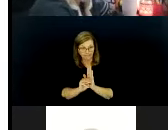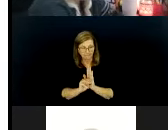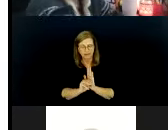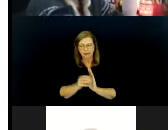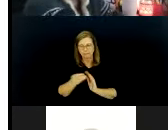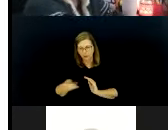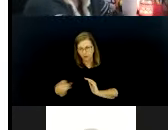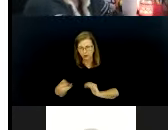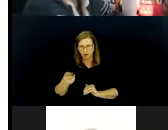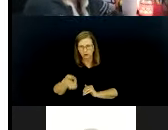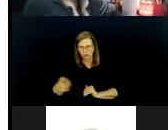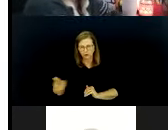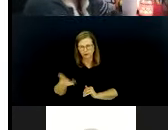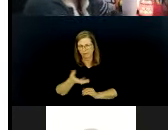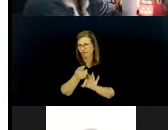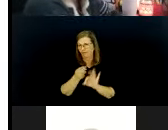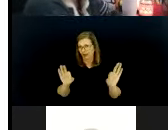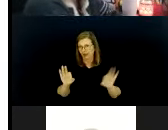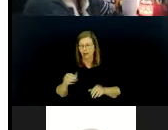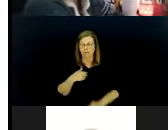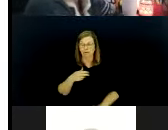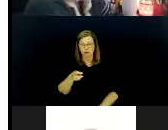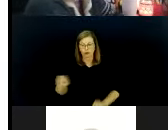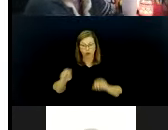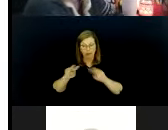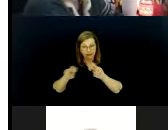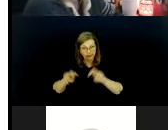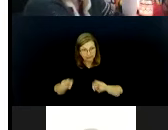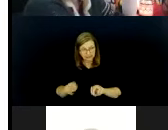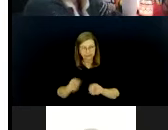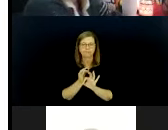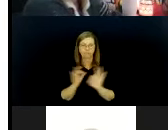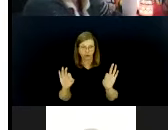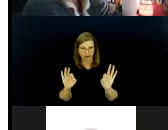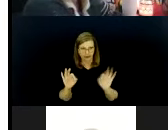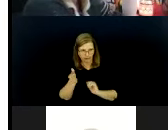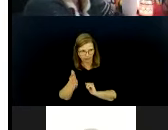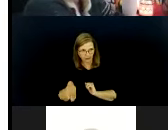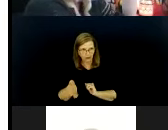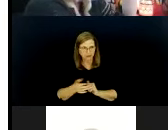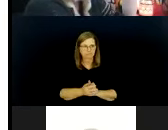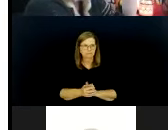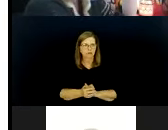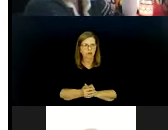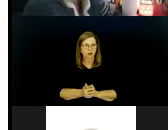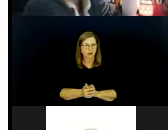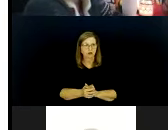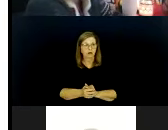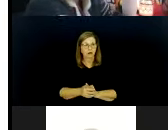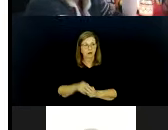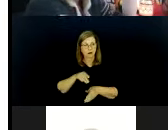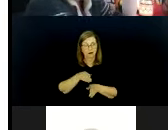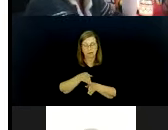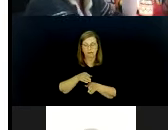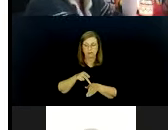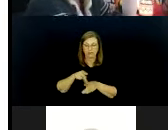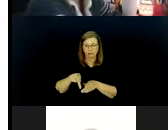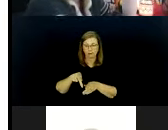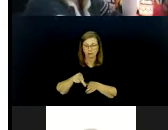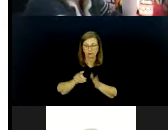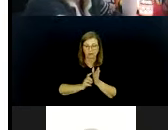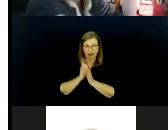resources on there for free. We have transition assessments that are free on our website. There are professional development PowerPoints